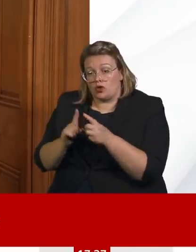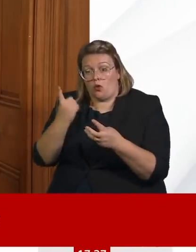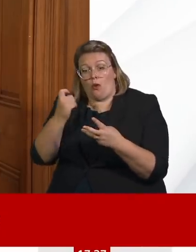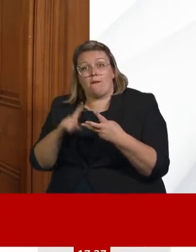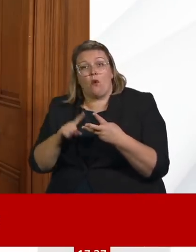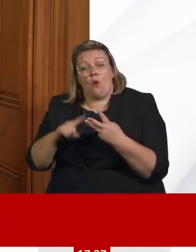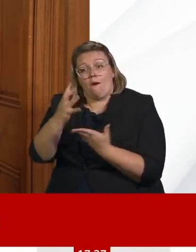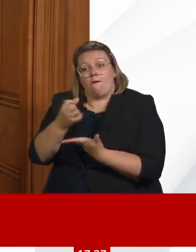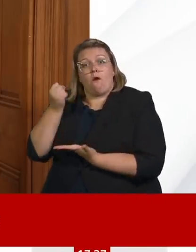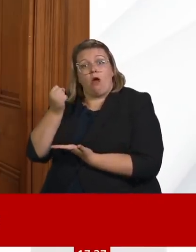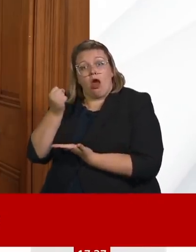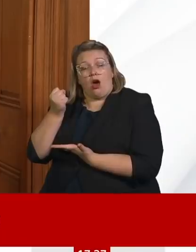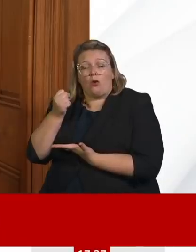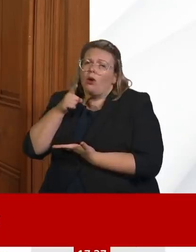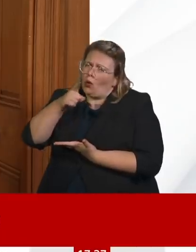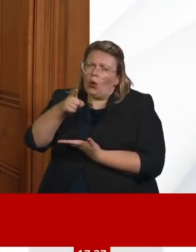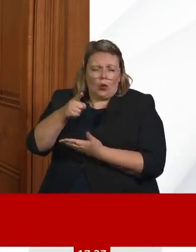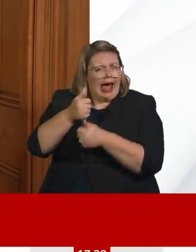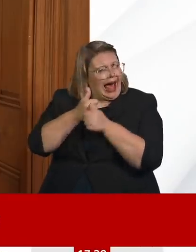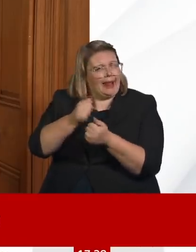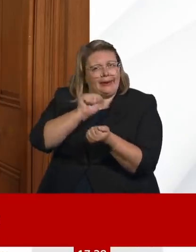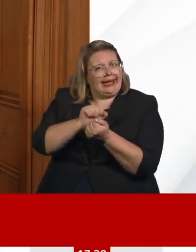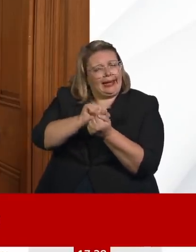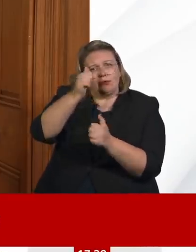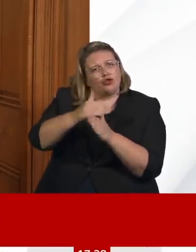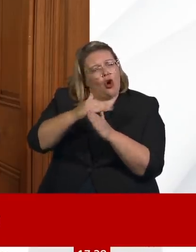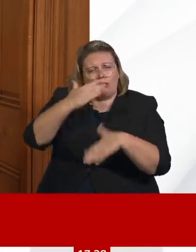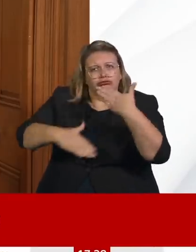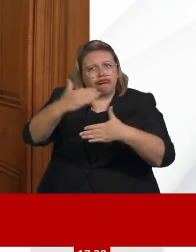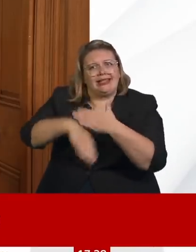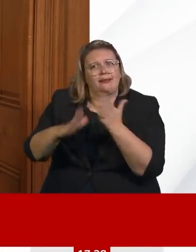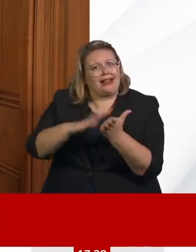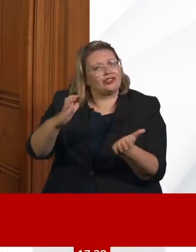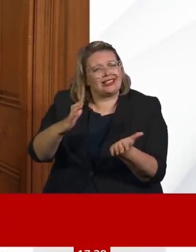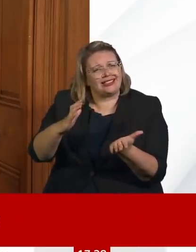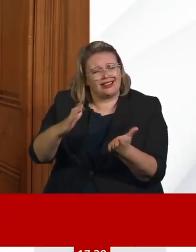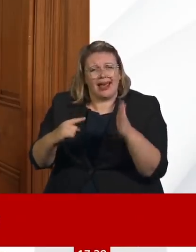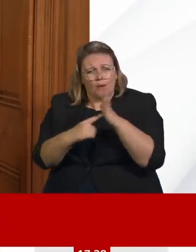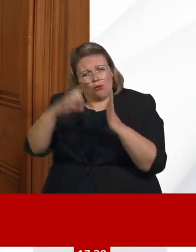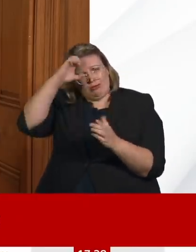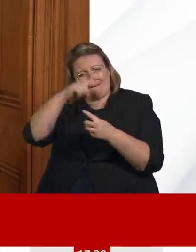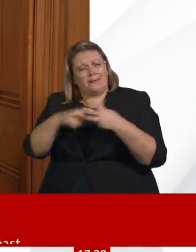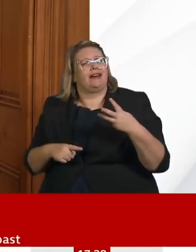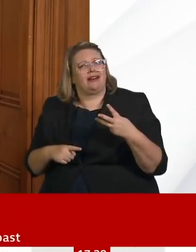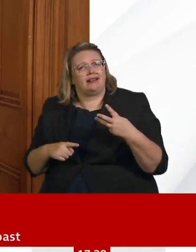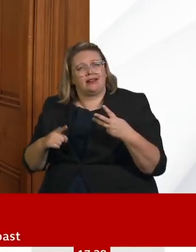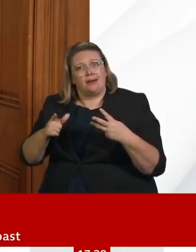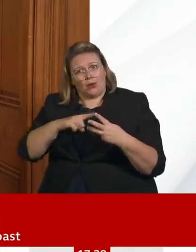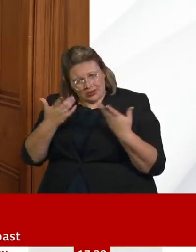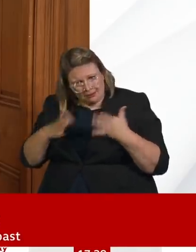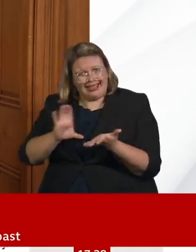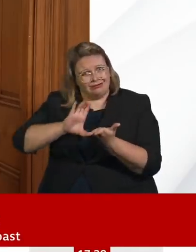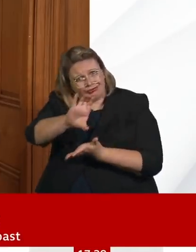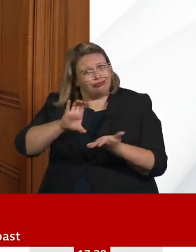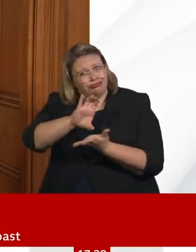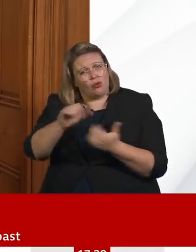407,900 jobs so far in Manchester. I think it's just worth repeating, because all that's already gone in,